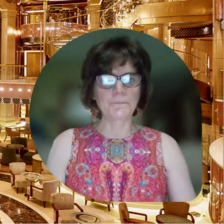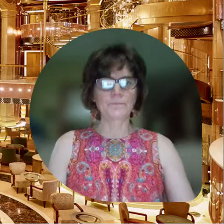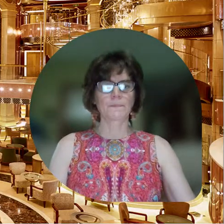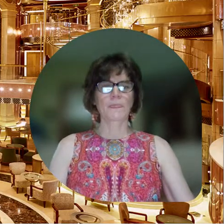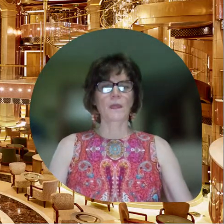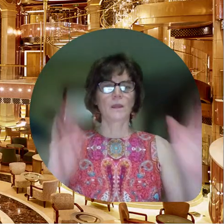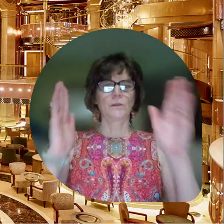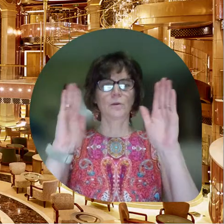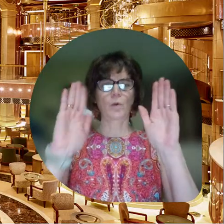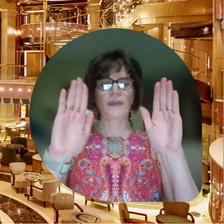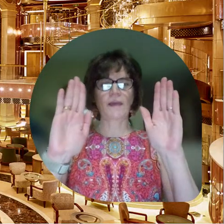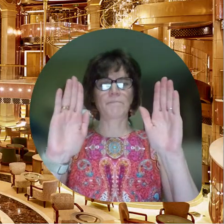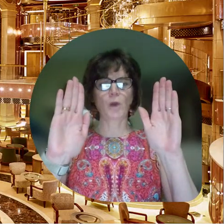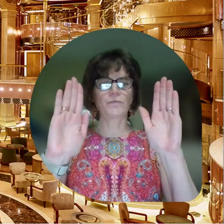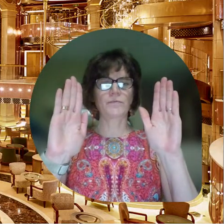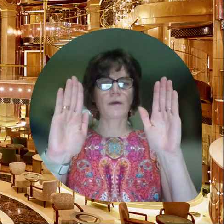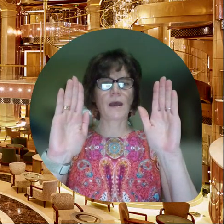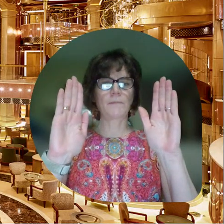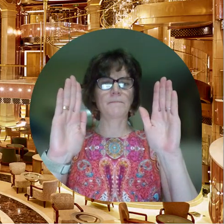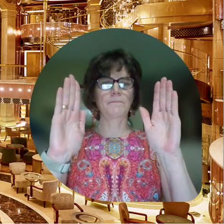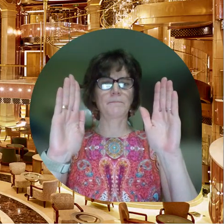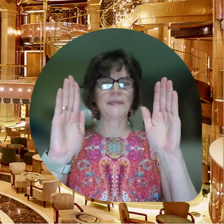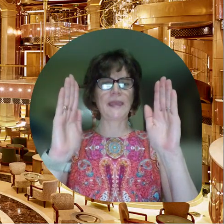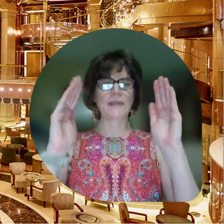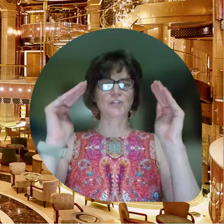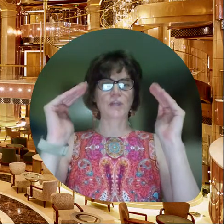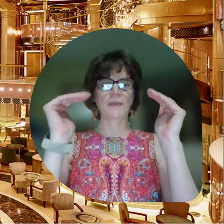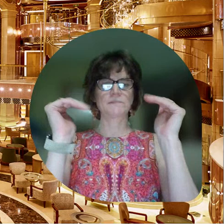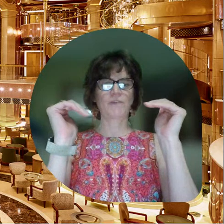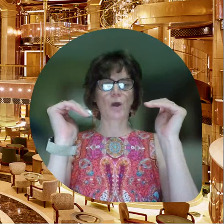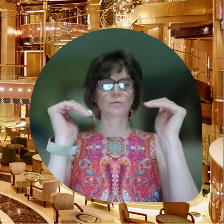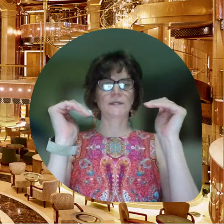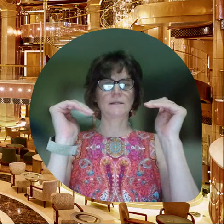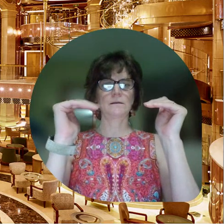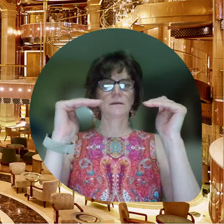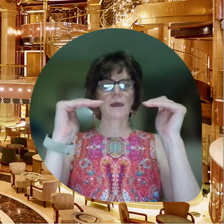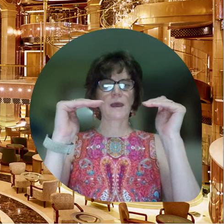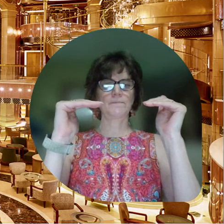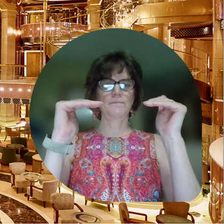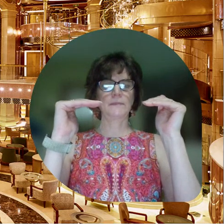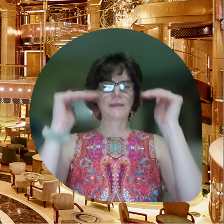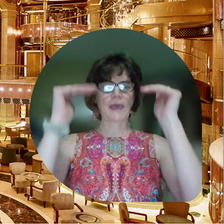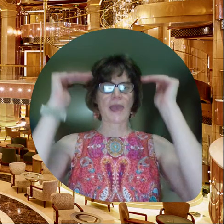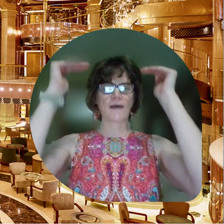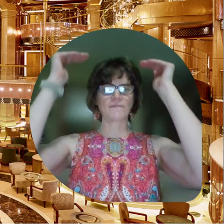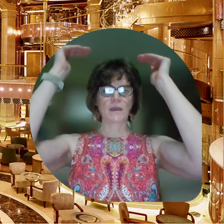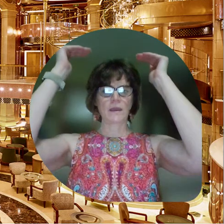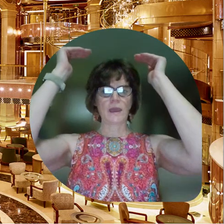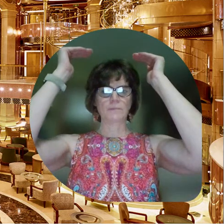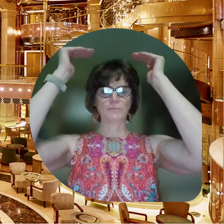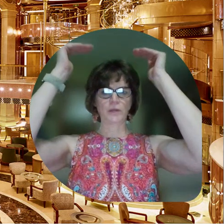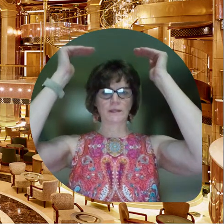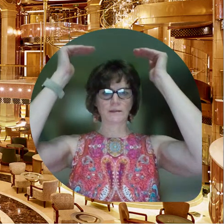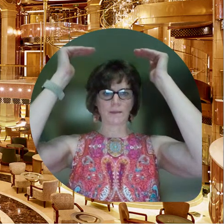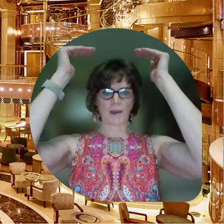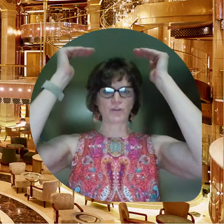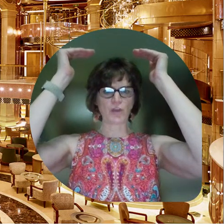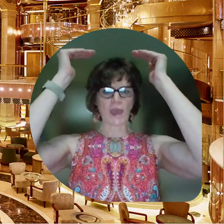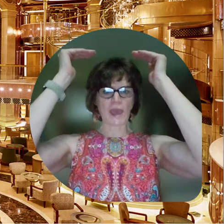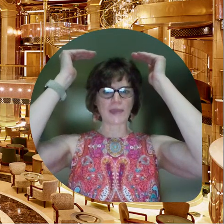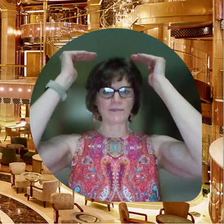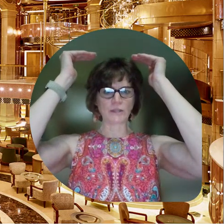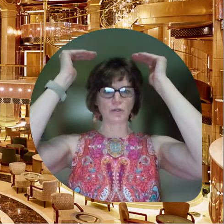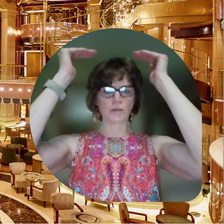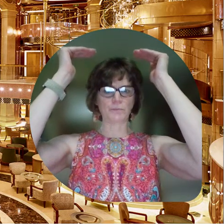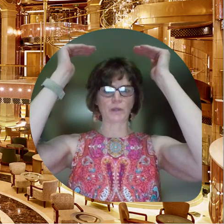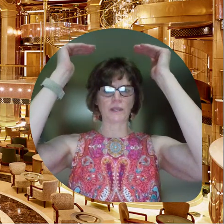Atrium. You're going to have both B hand shapes folded in half and bring it above your